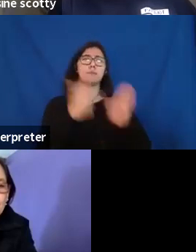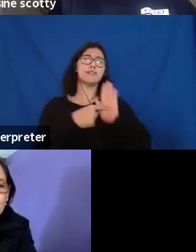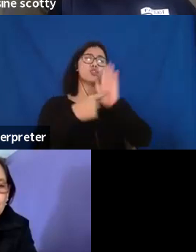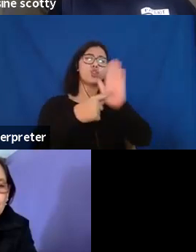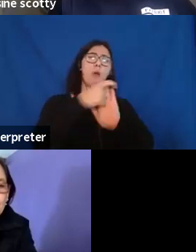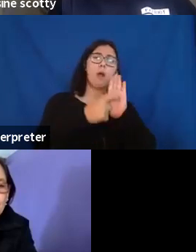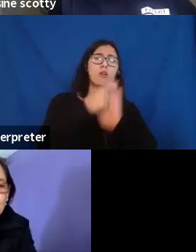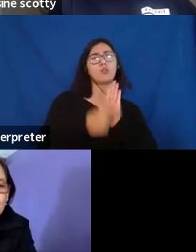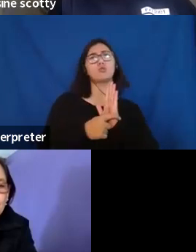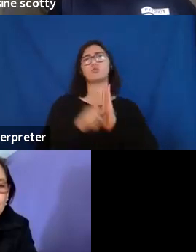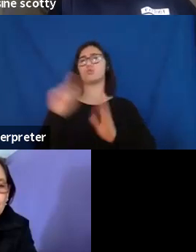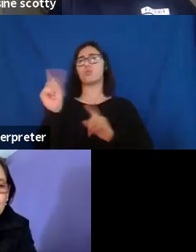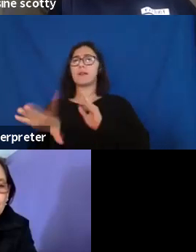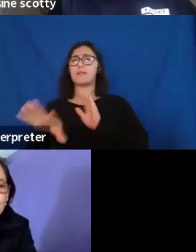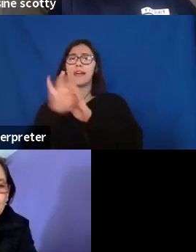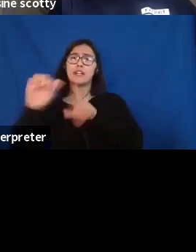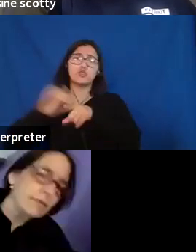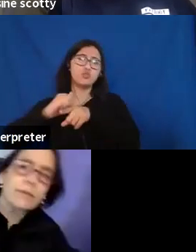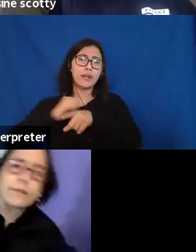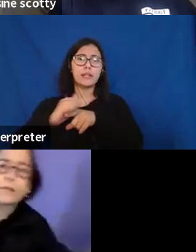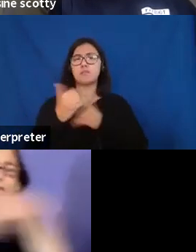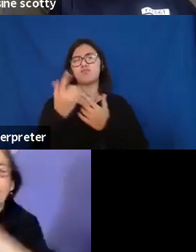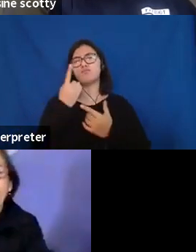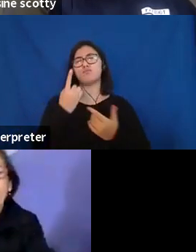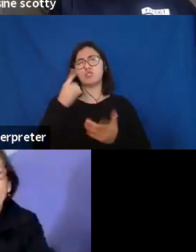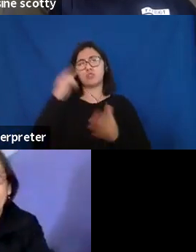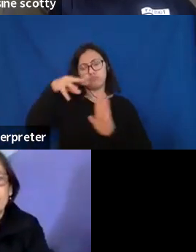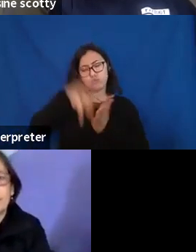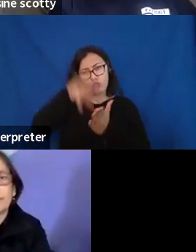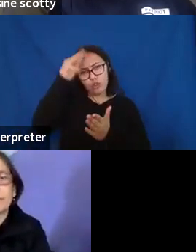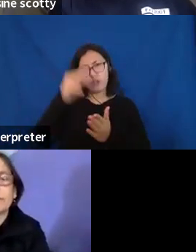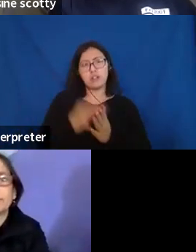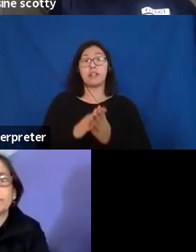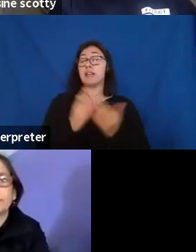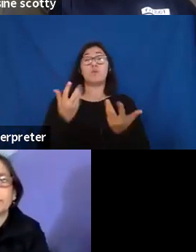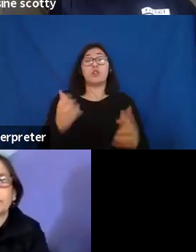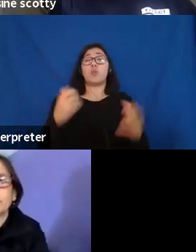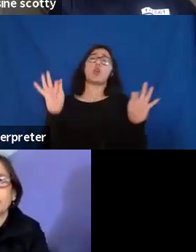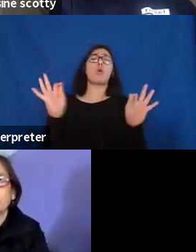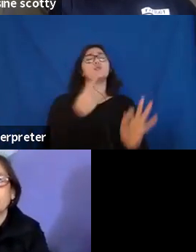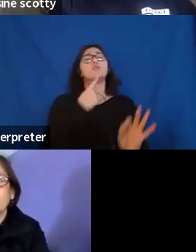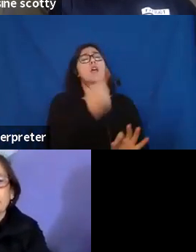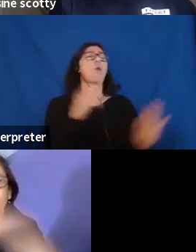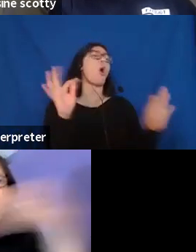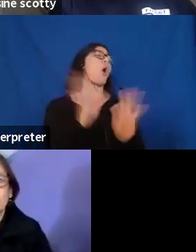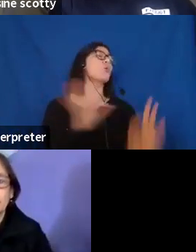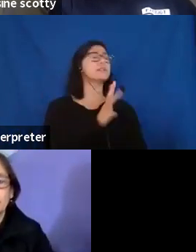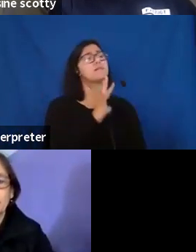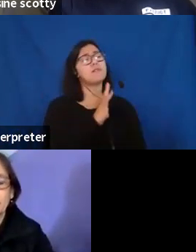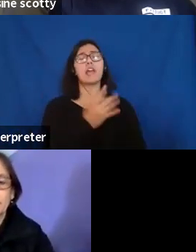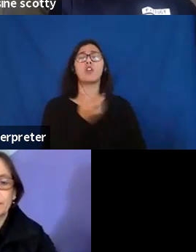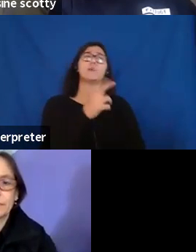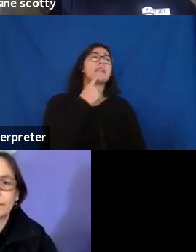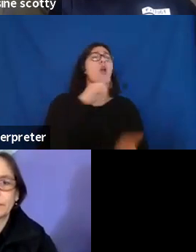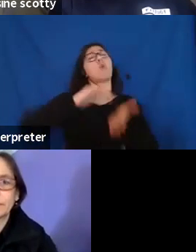more information. But what you don't want to do is normalize the harm or minimize its impact or make excuses like, I know you were having a bad